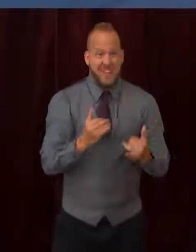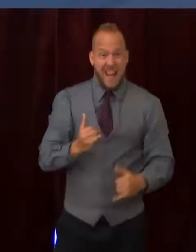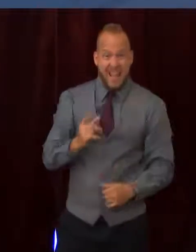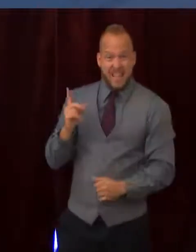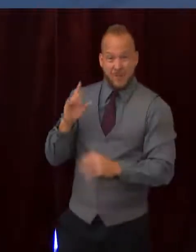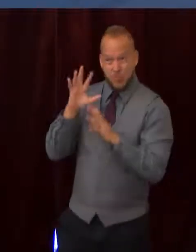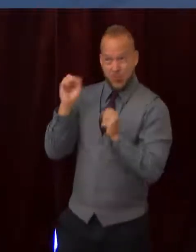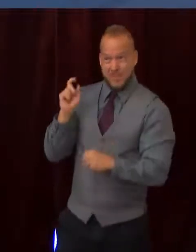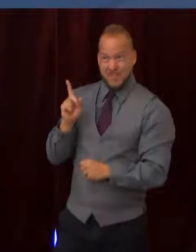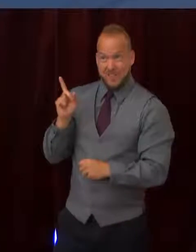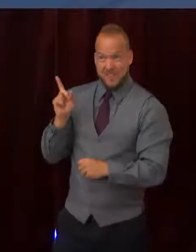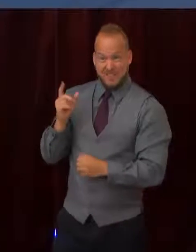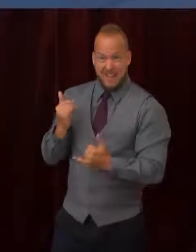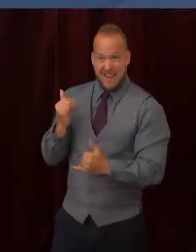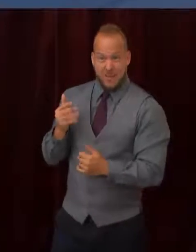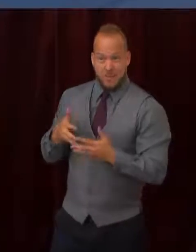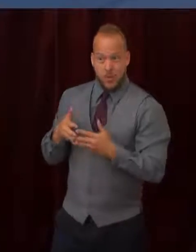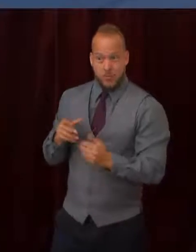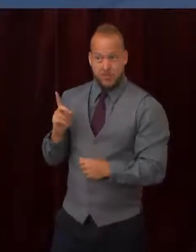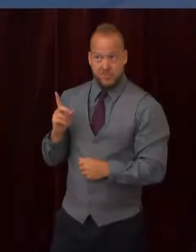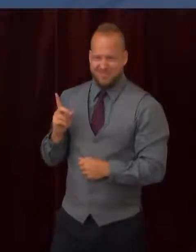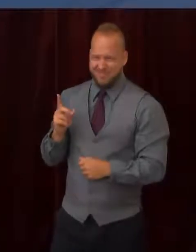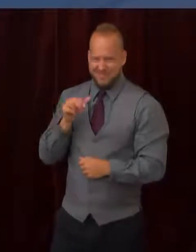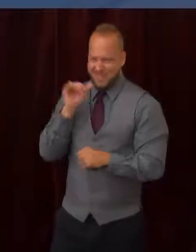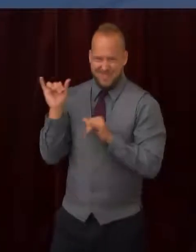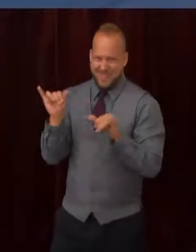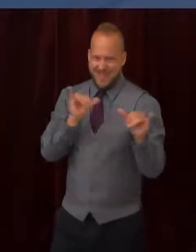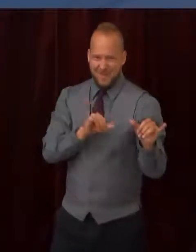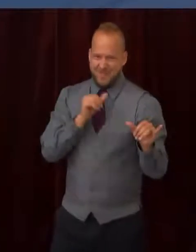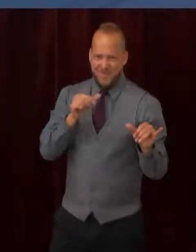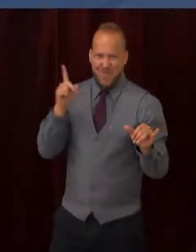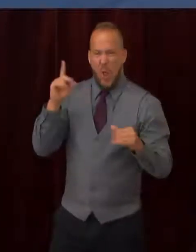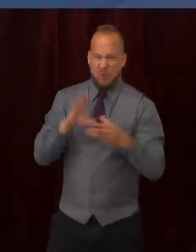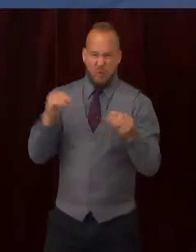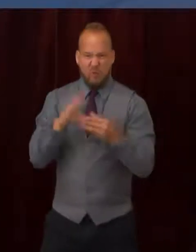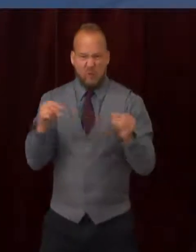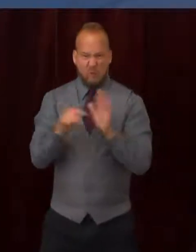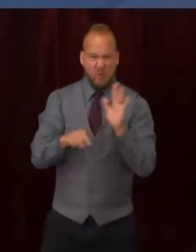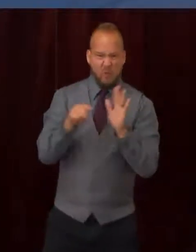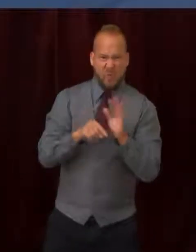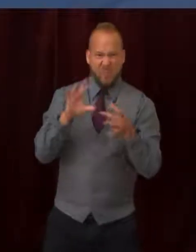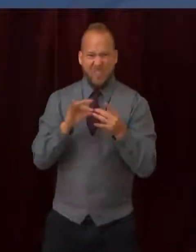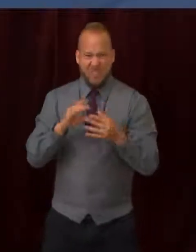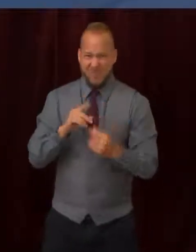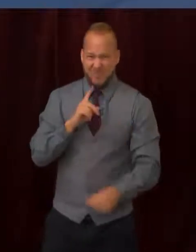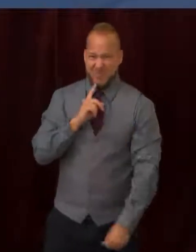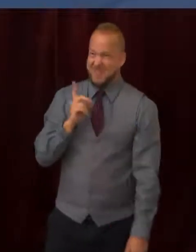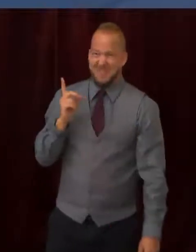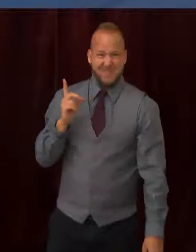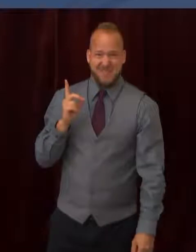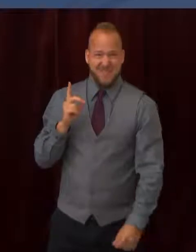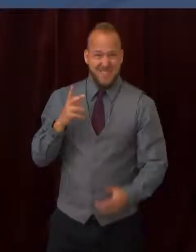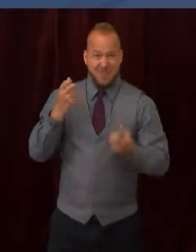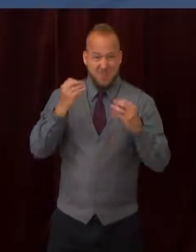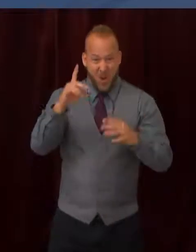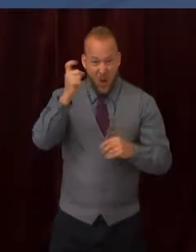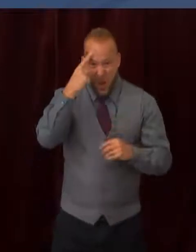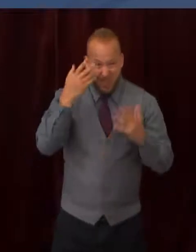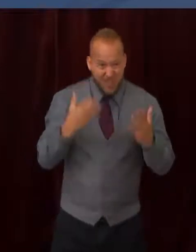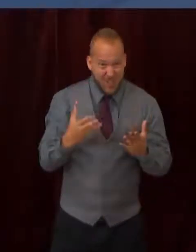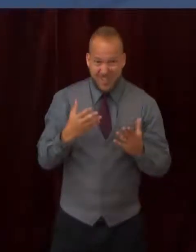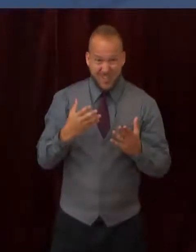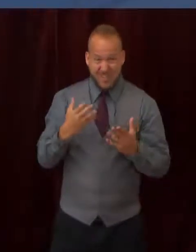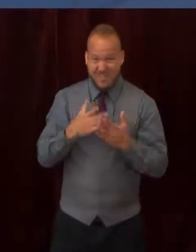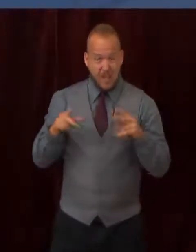higher purpose. And I have to tell you, governors were shocked at his comments today. I think they are more like rants